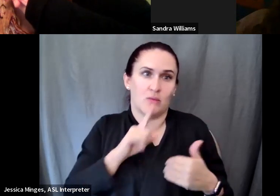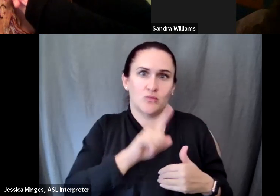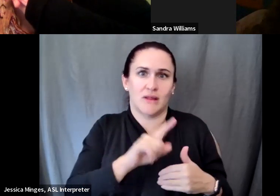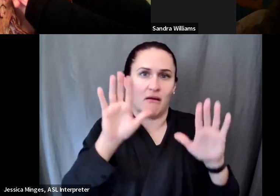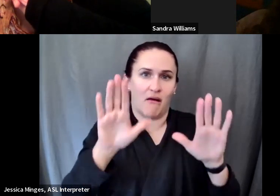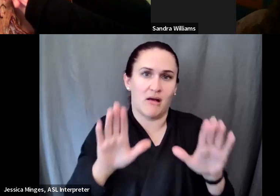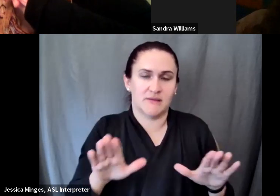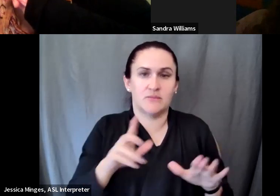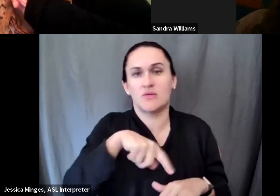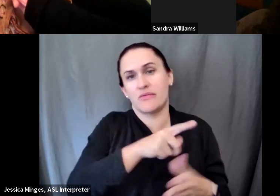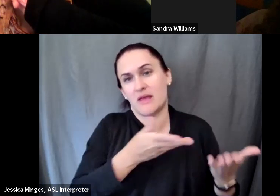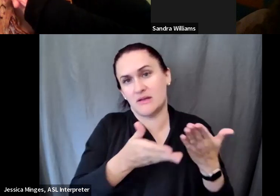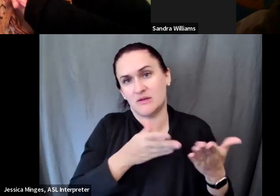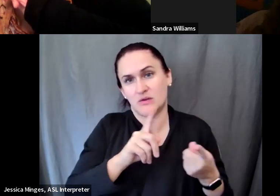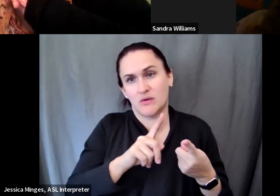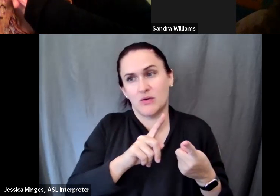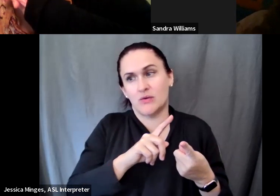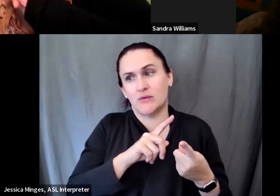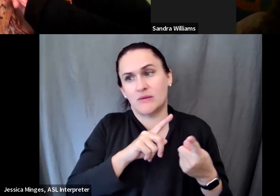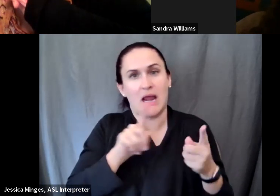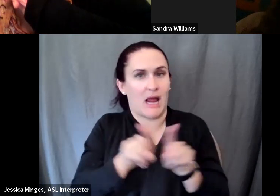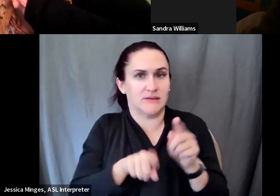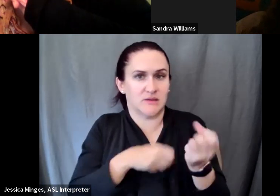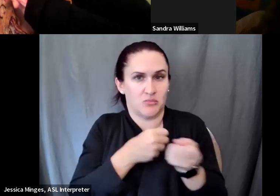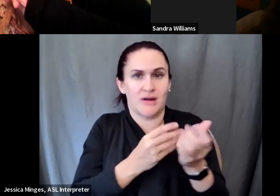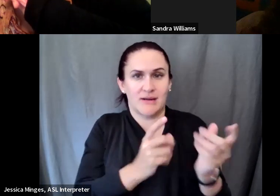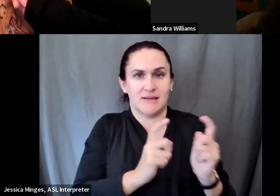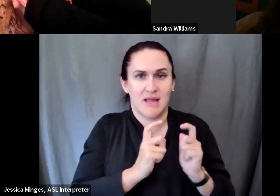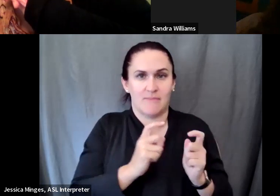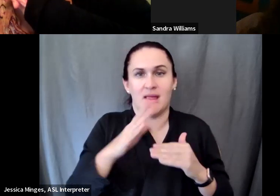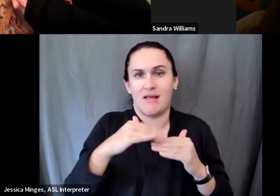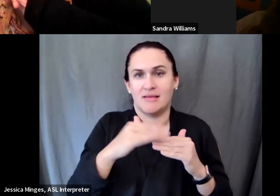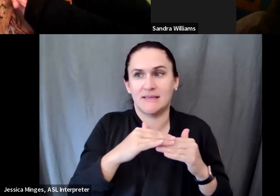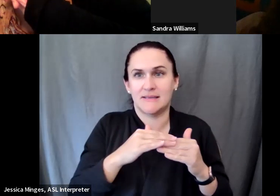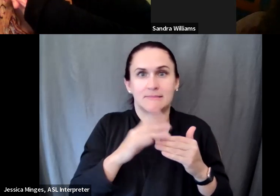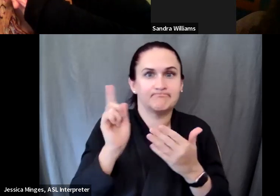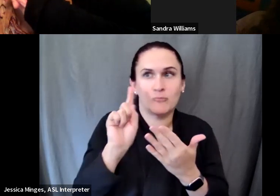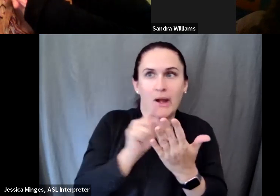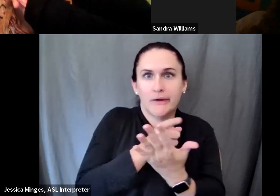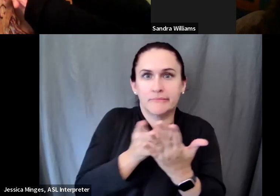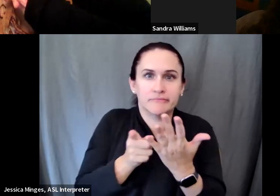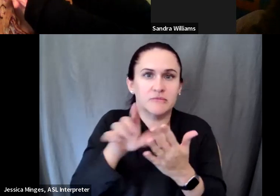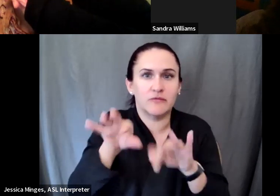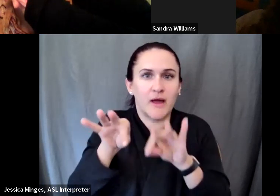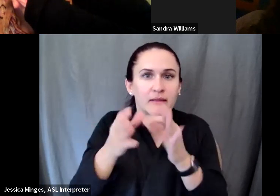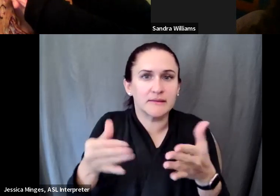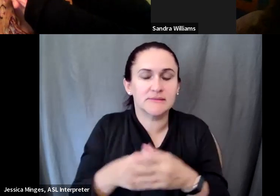So they served as support and gave me at least direction. Most of the